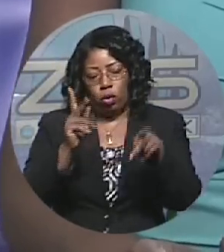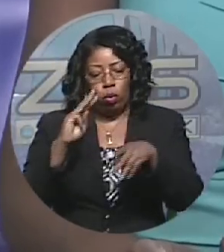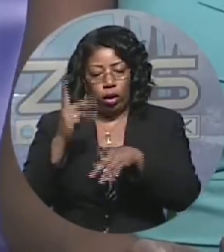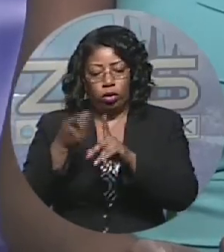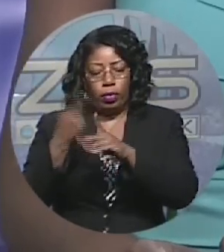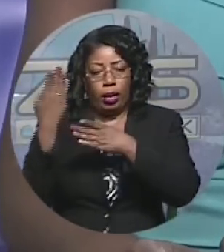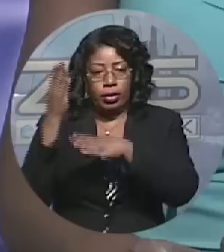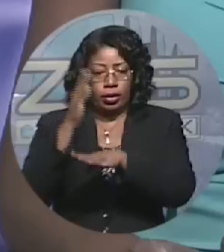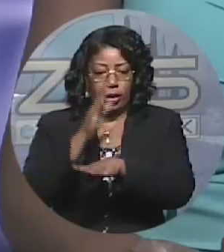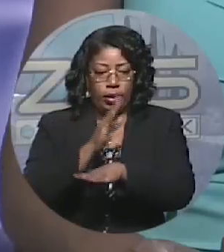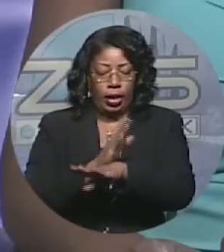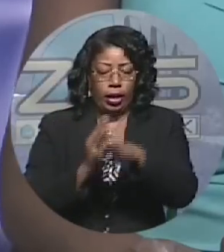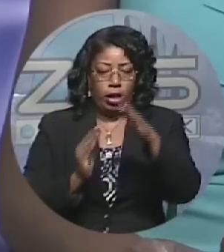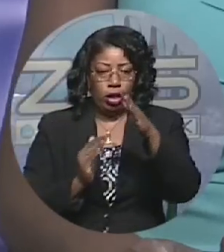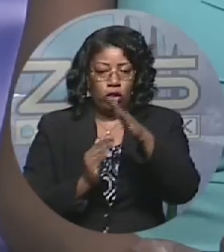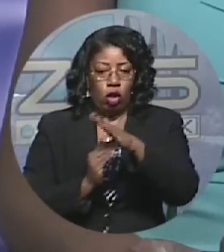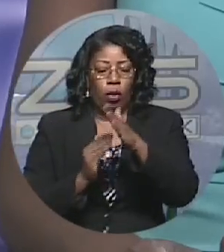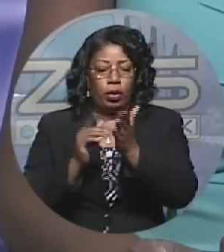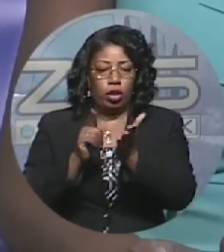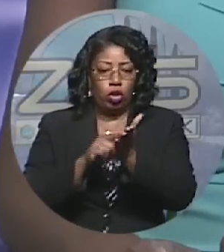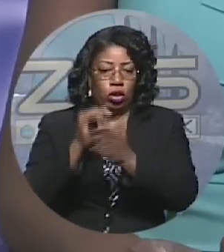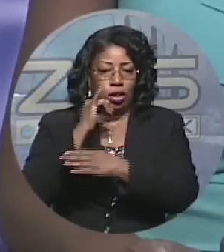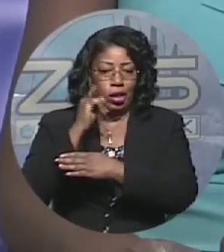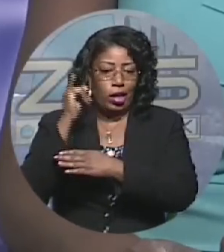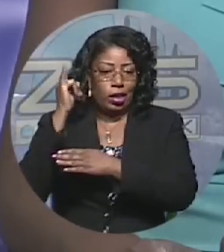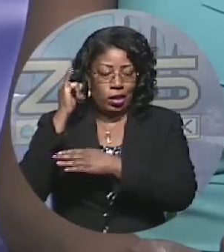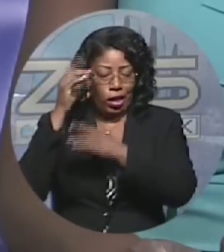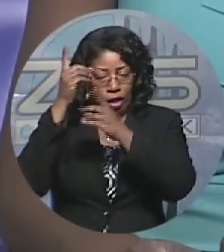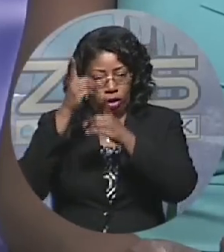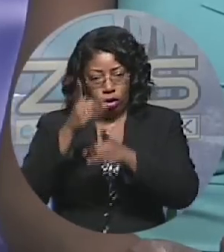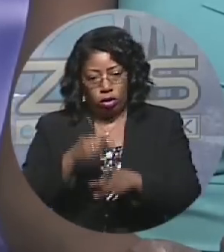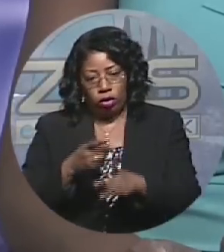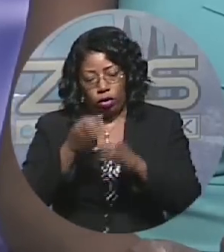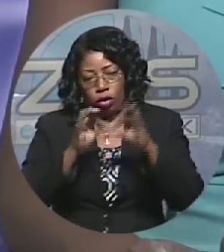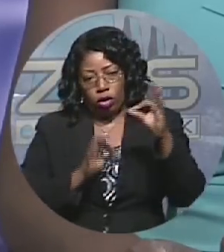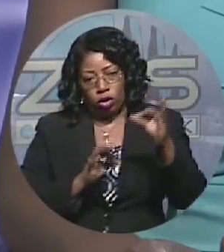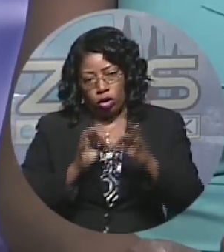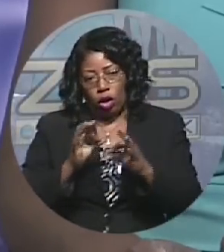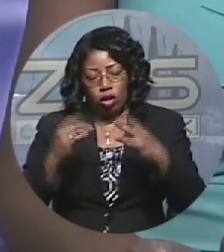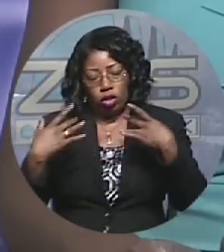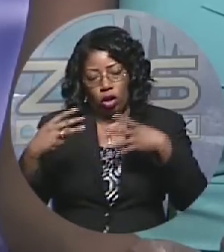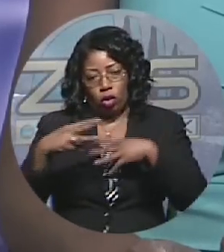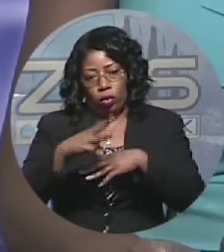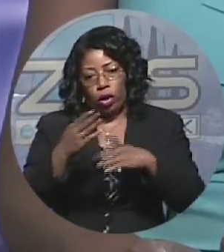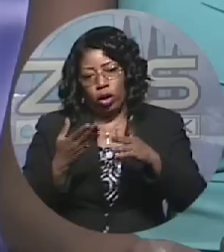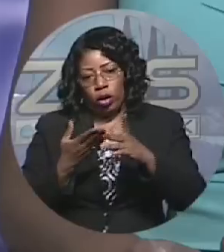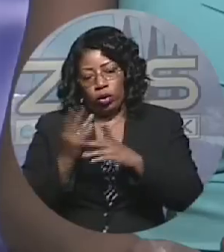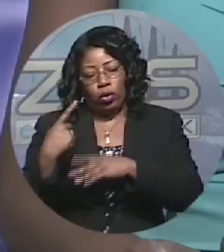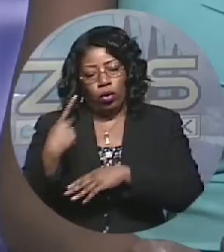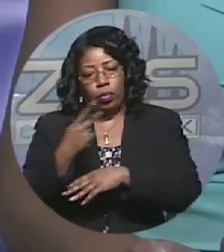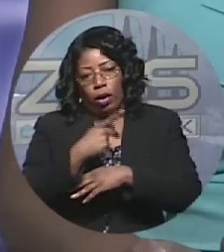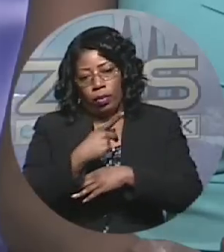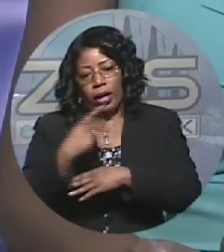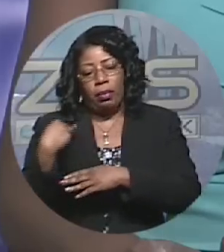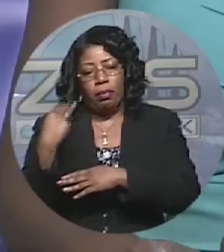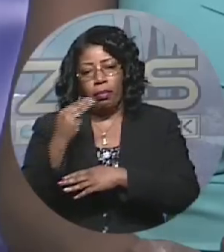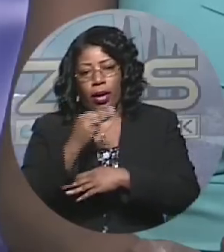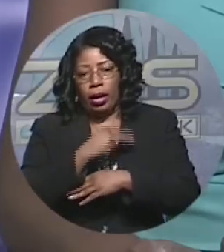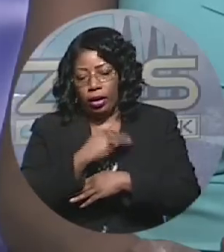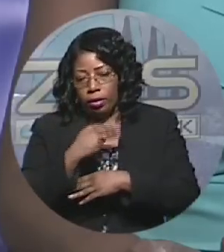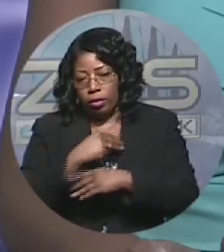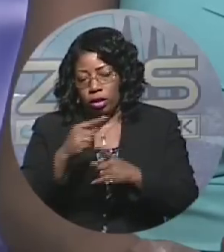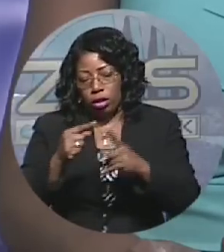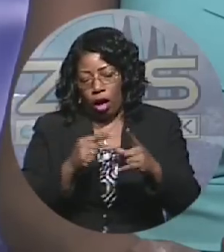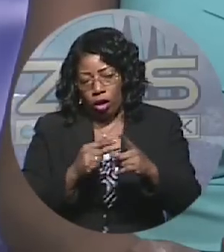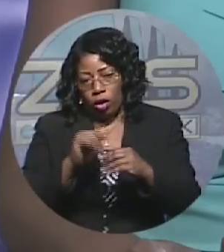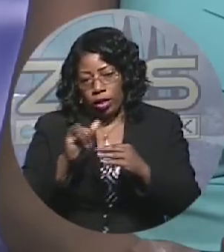Bahamas Tonight. Topping the news, yesterday's ruling apparently sent shockwaves throughout the Parliament as members argued that the